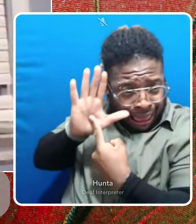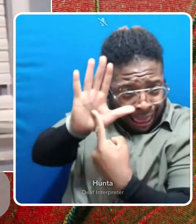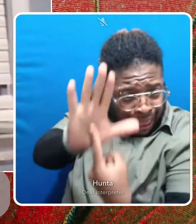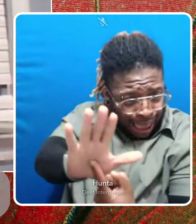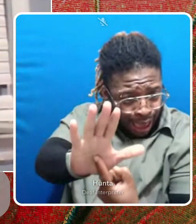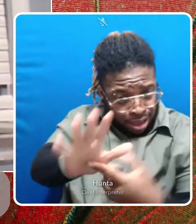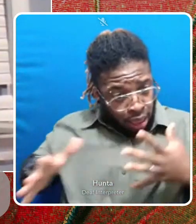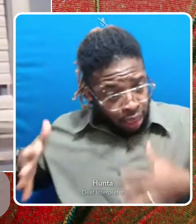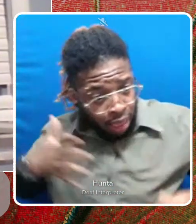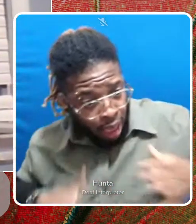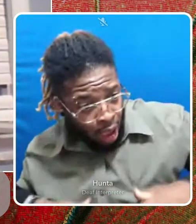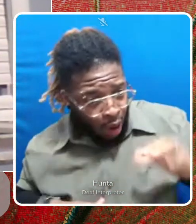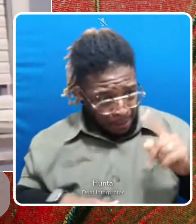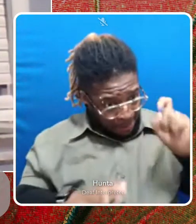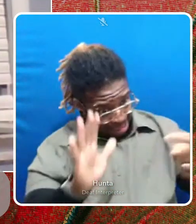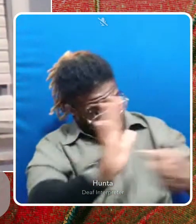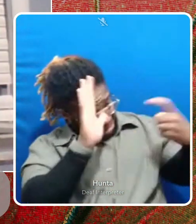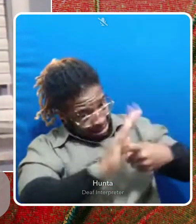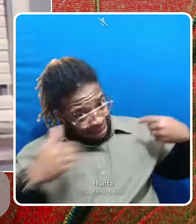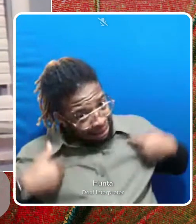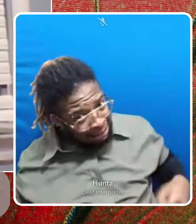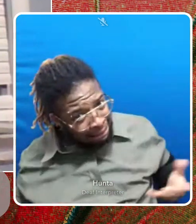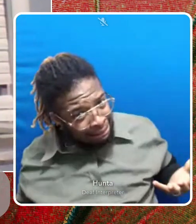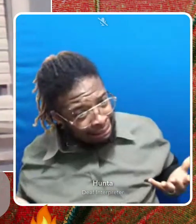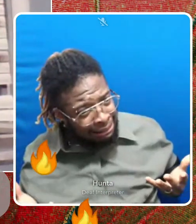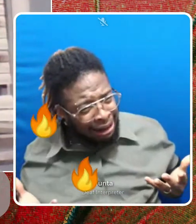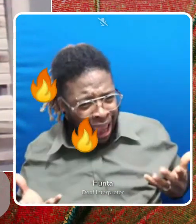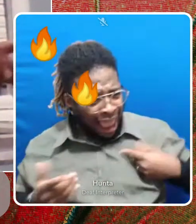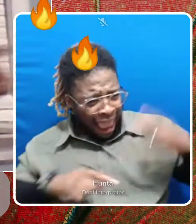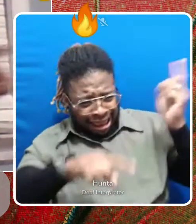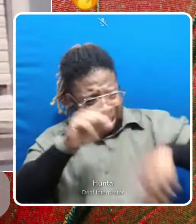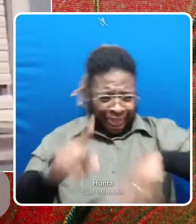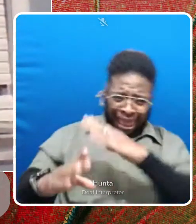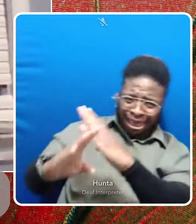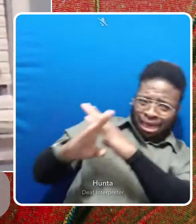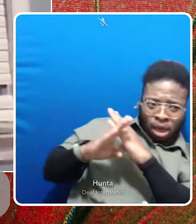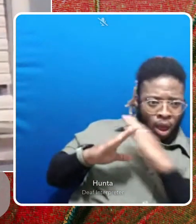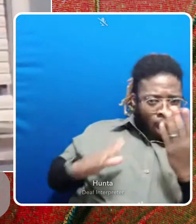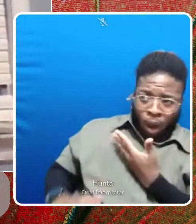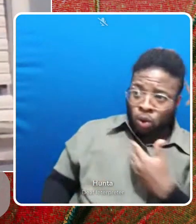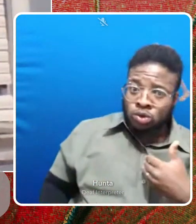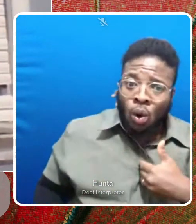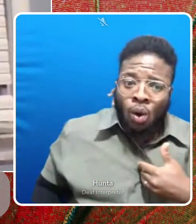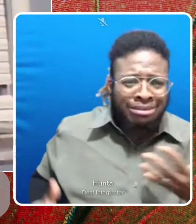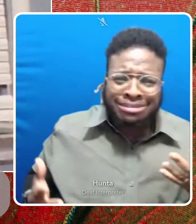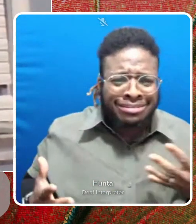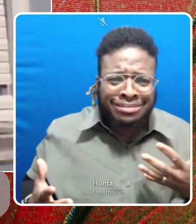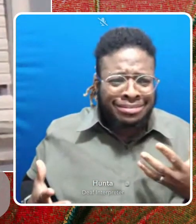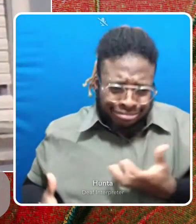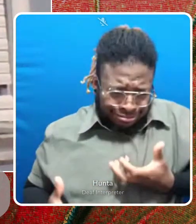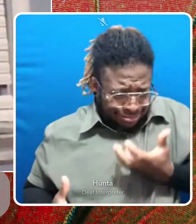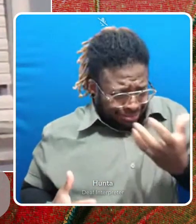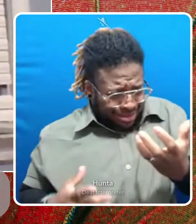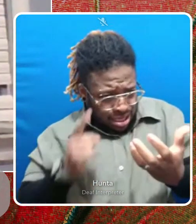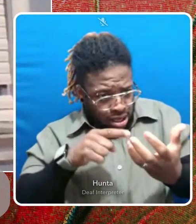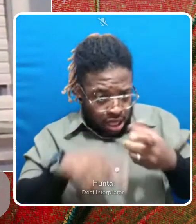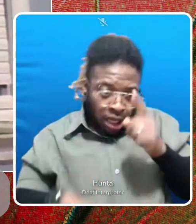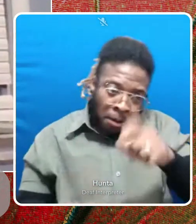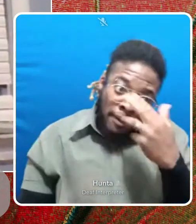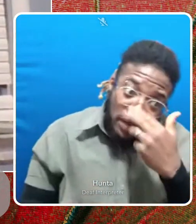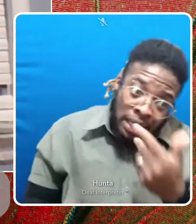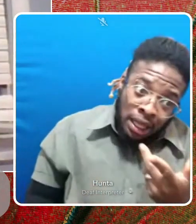won't redress the soul? Who decided that this code should conduct us to these rules? Isn't it just funny? The suit is what's considered